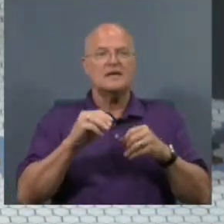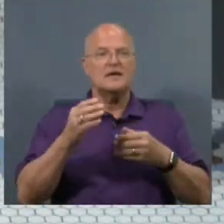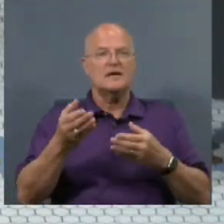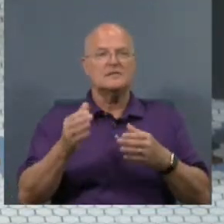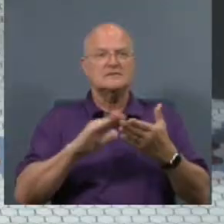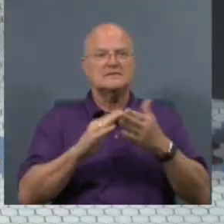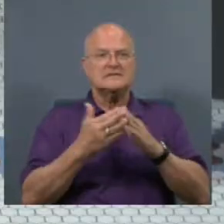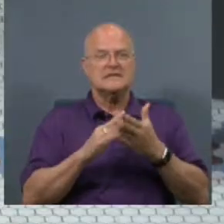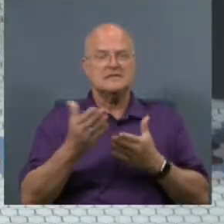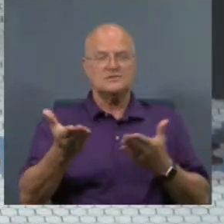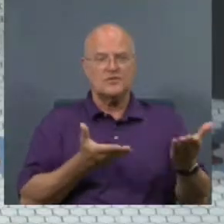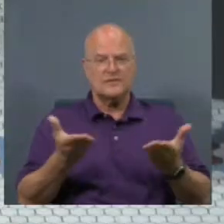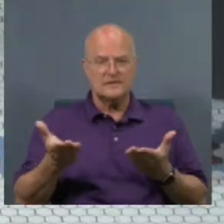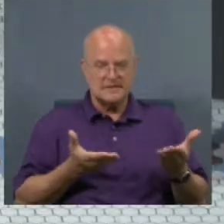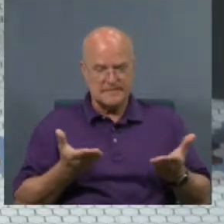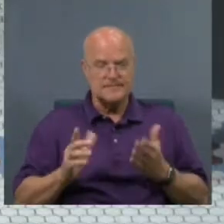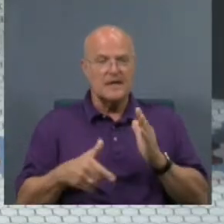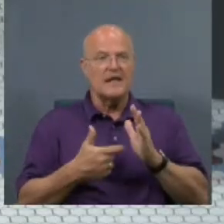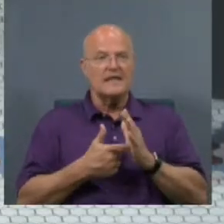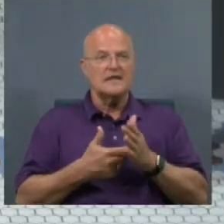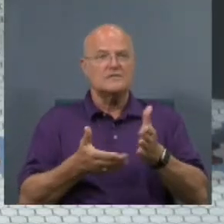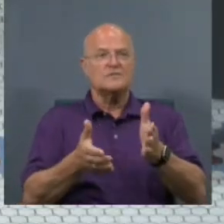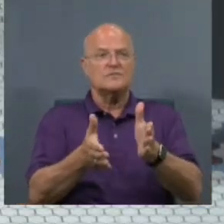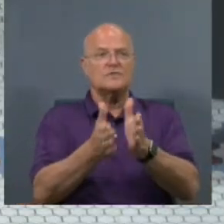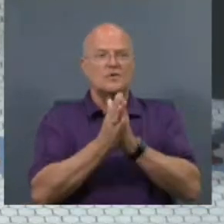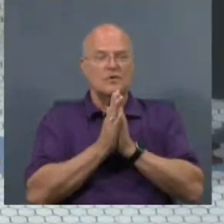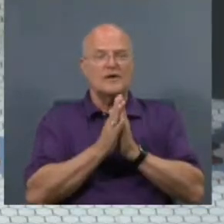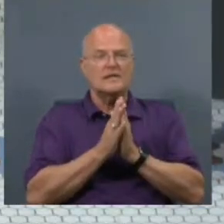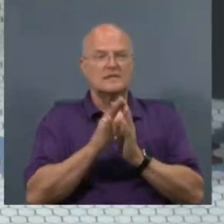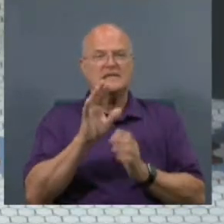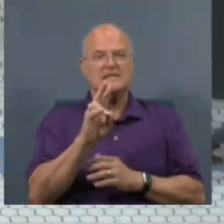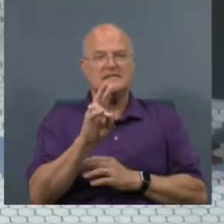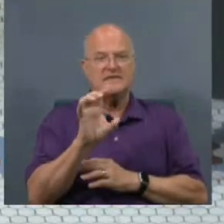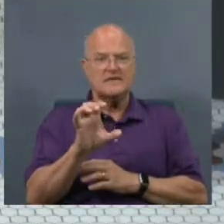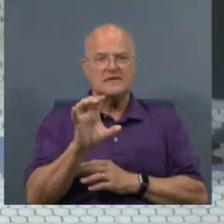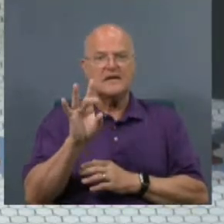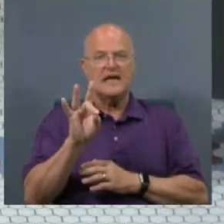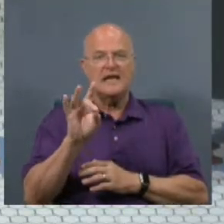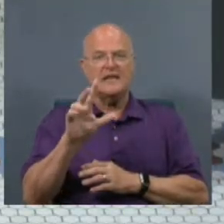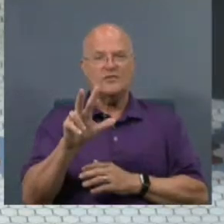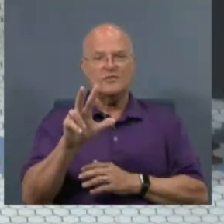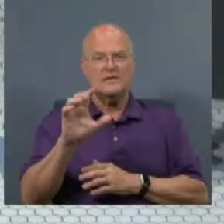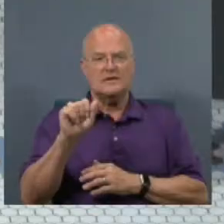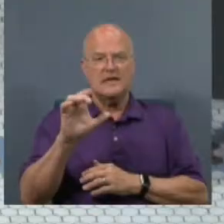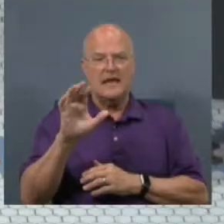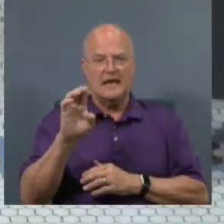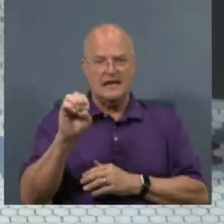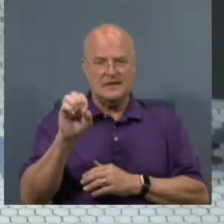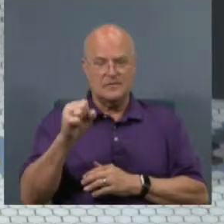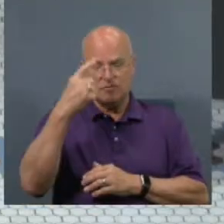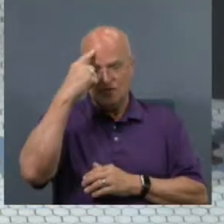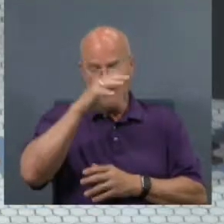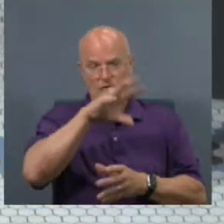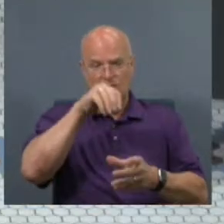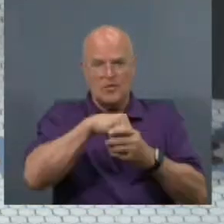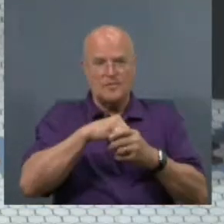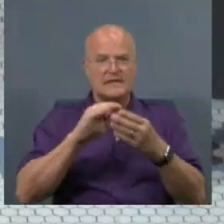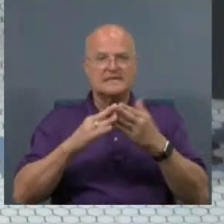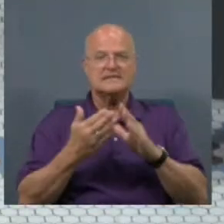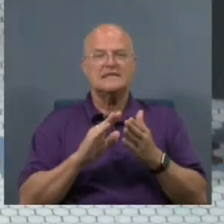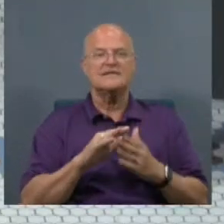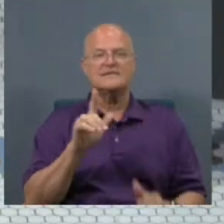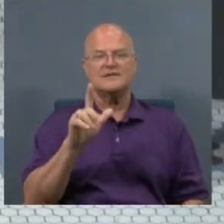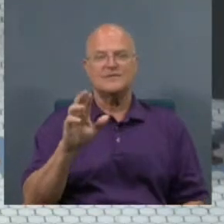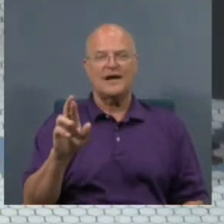services. The annexation request involves approximately 783 acres proposed for incorporation to the city of Little